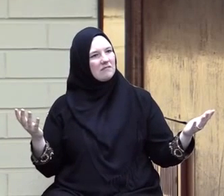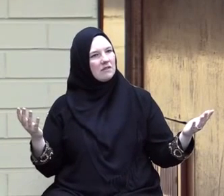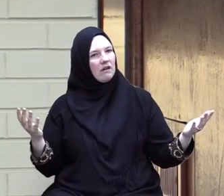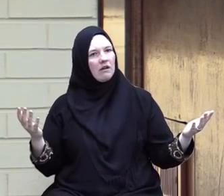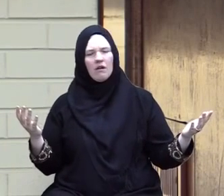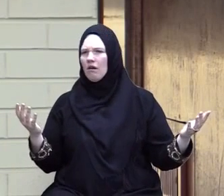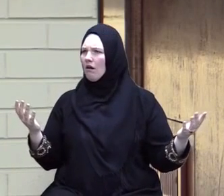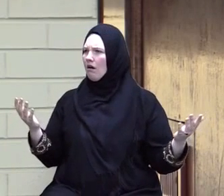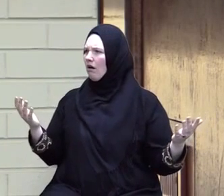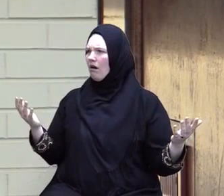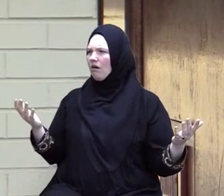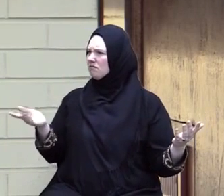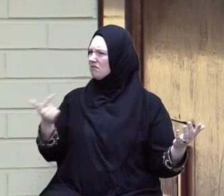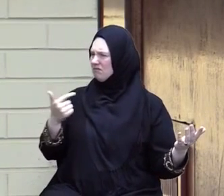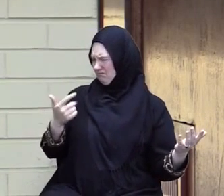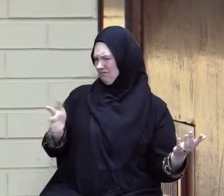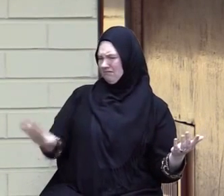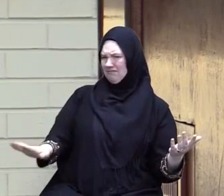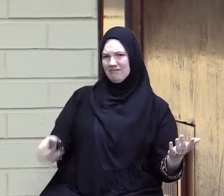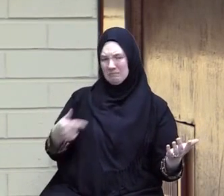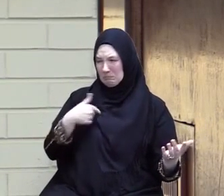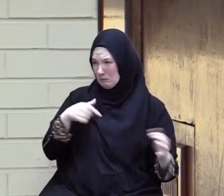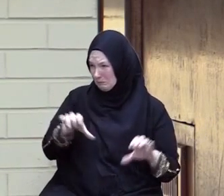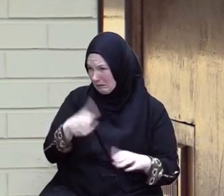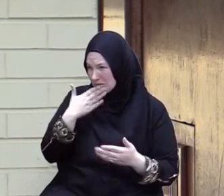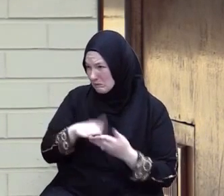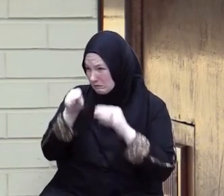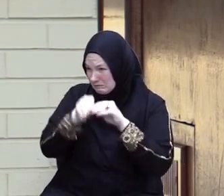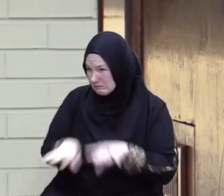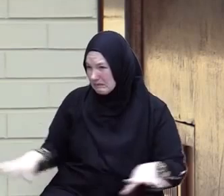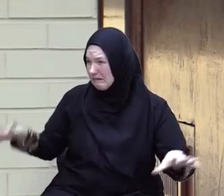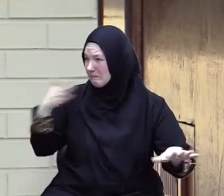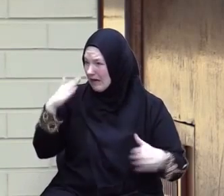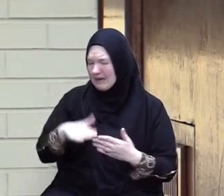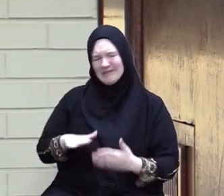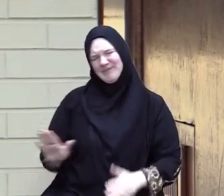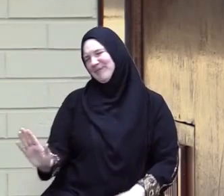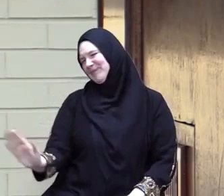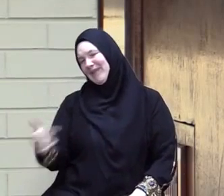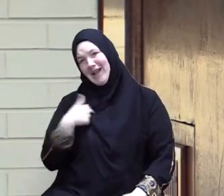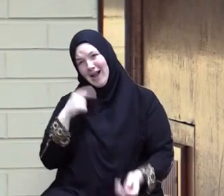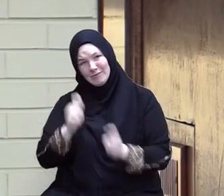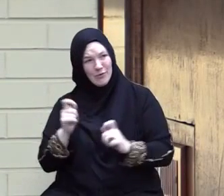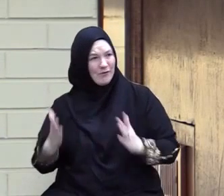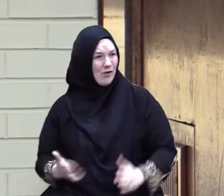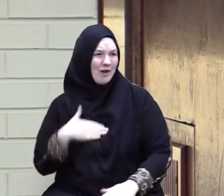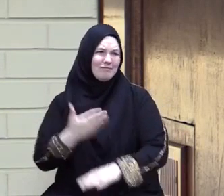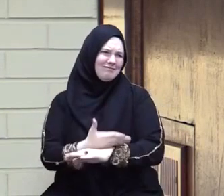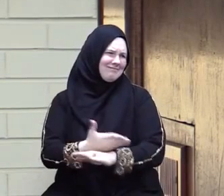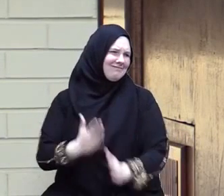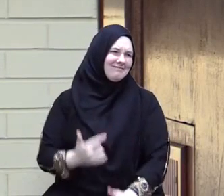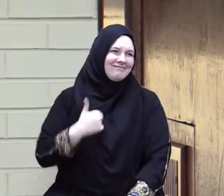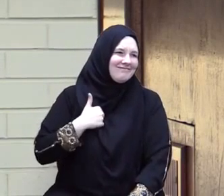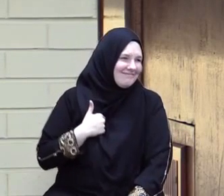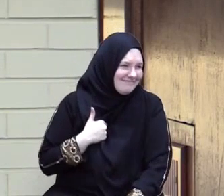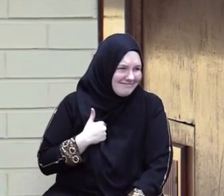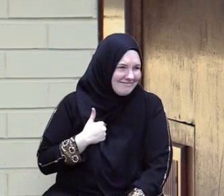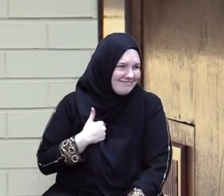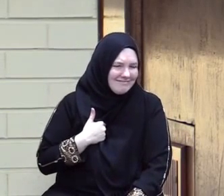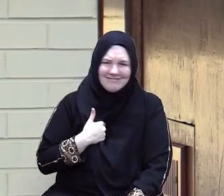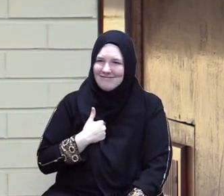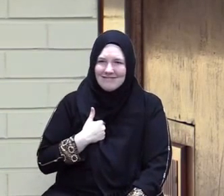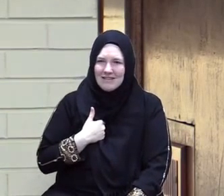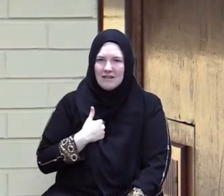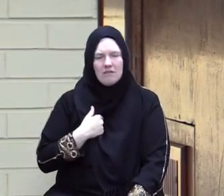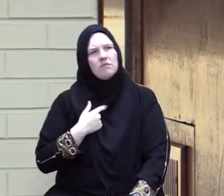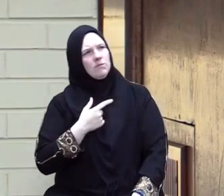indeed, we are reformers. Can you imagine? They are the reformers. So who is spreading corruption? Who is spreading